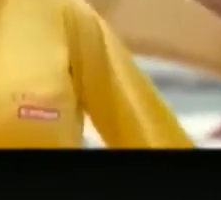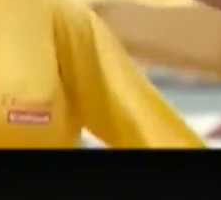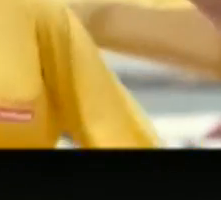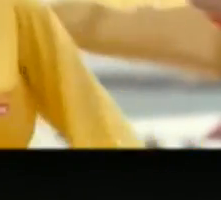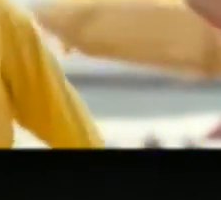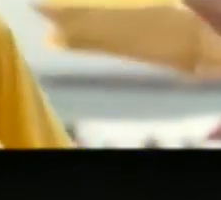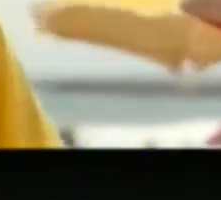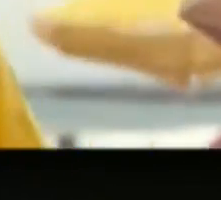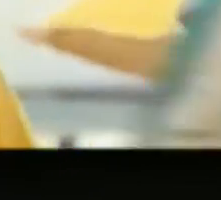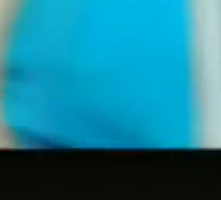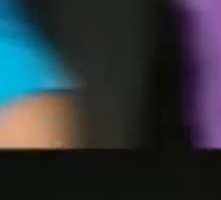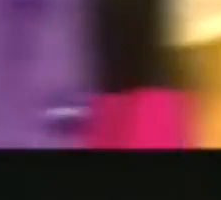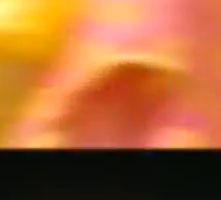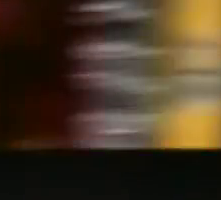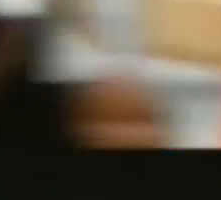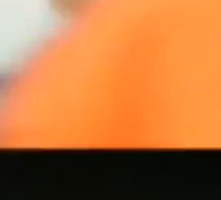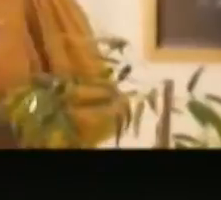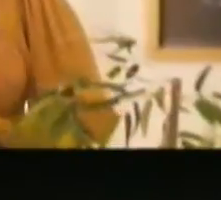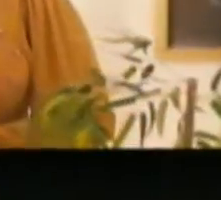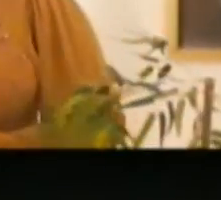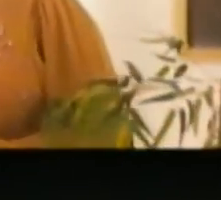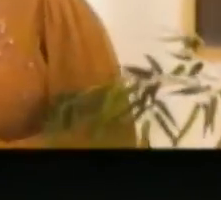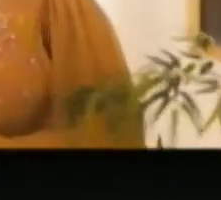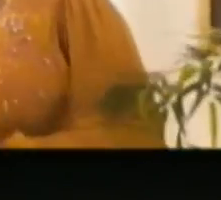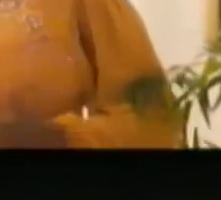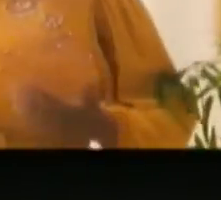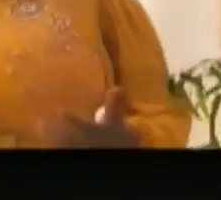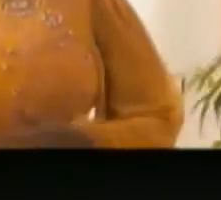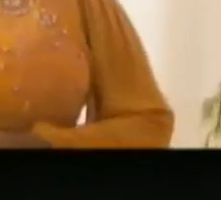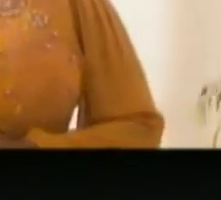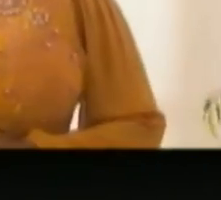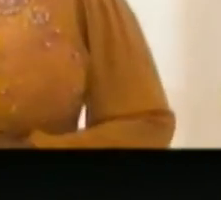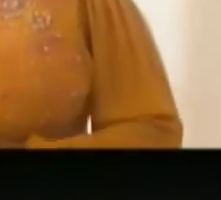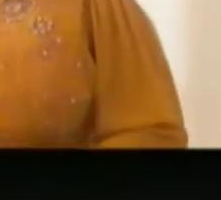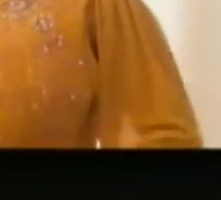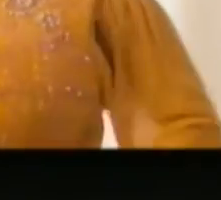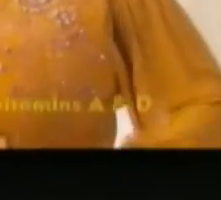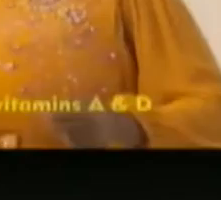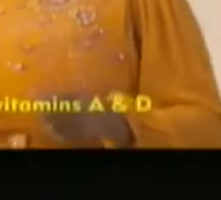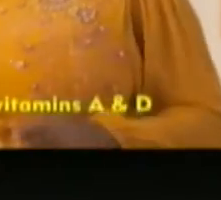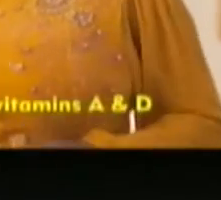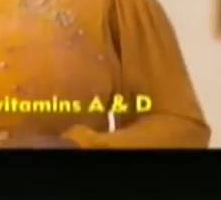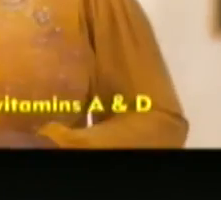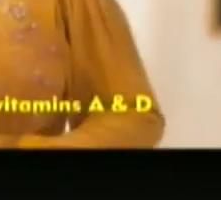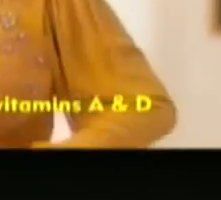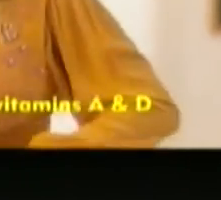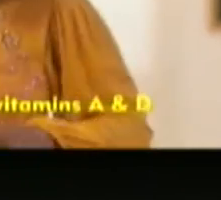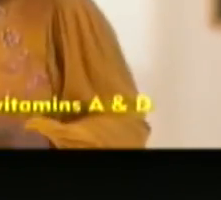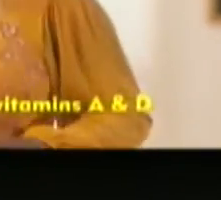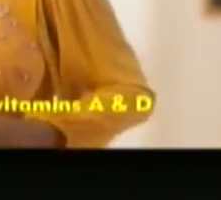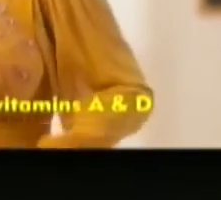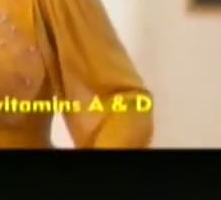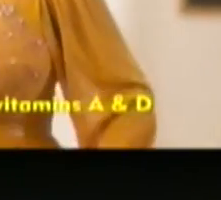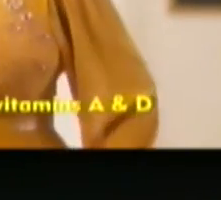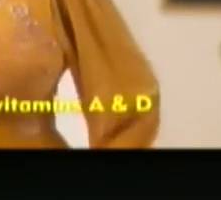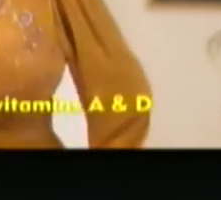nutrition, and great taste. Like my Checkers custard make 3-in-1. The Totorica,